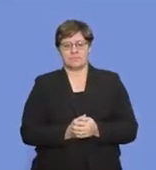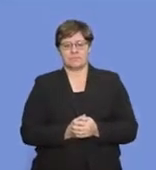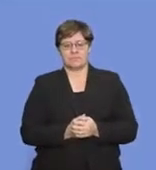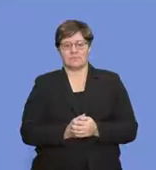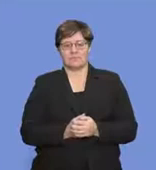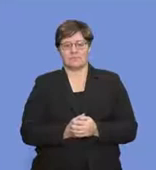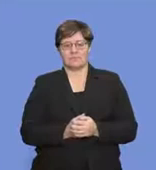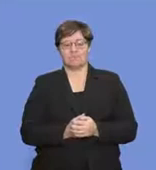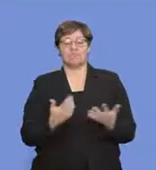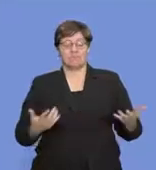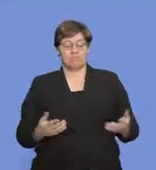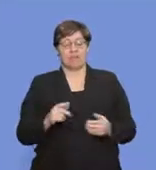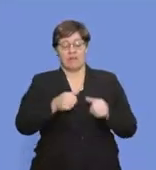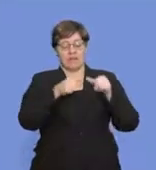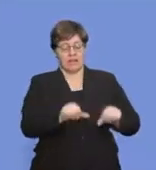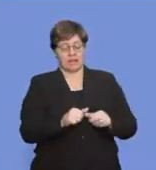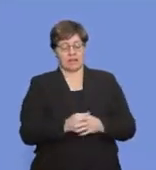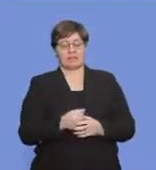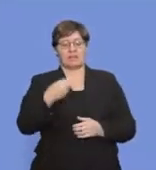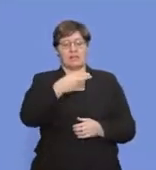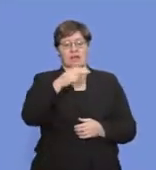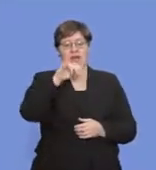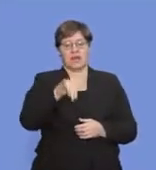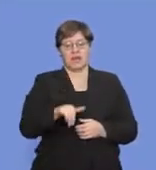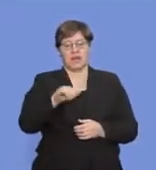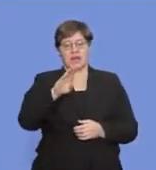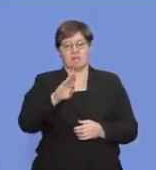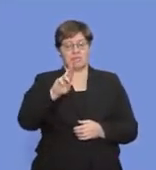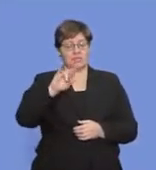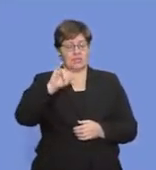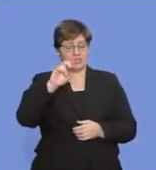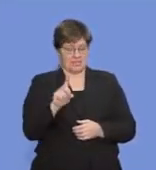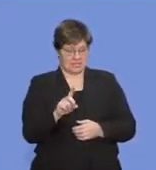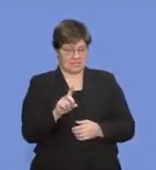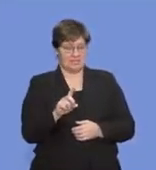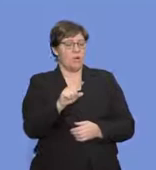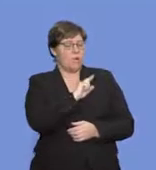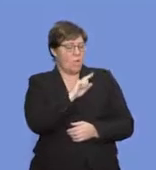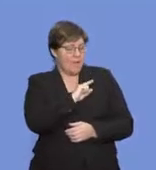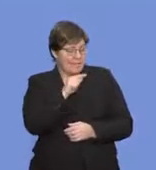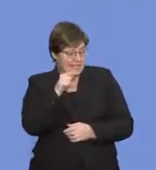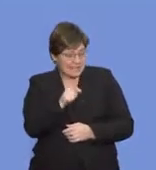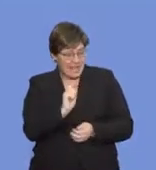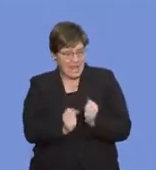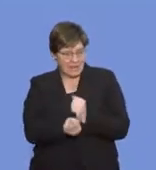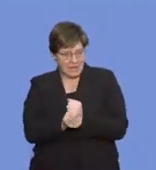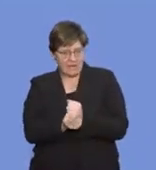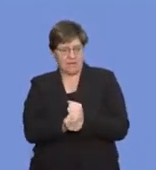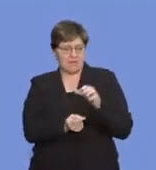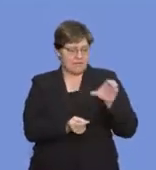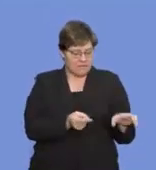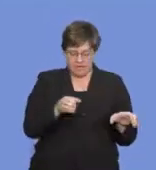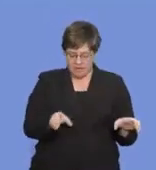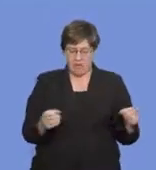All right, we're going to have a look at the next term, and that is as a result of cross breeding